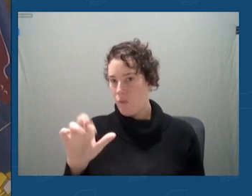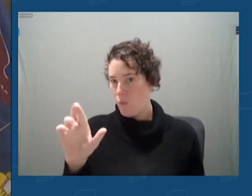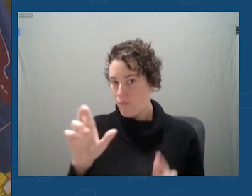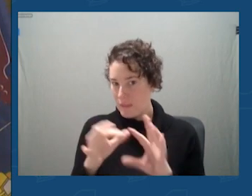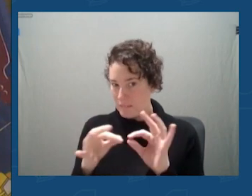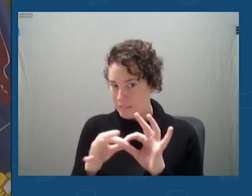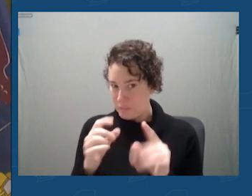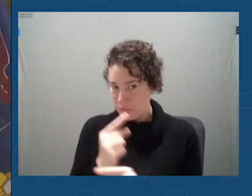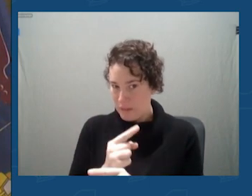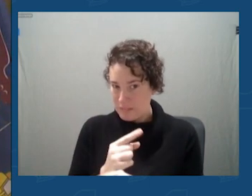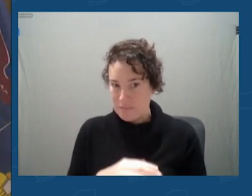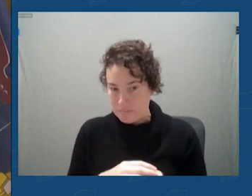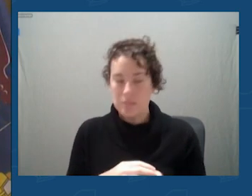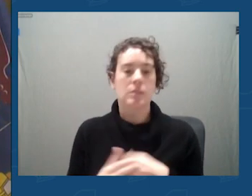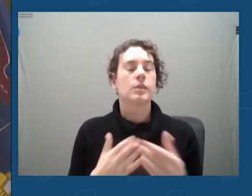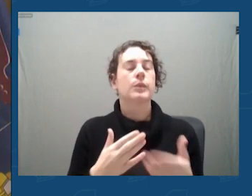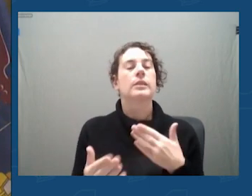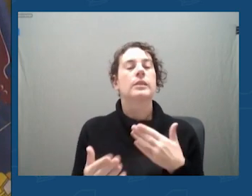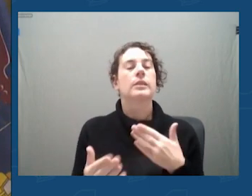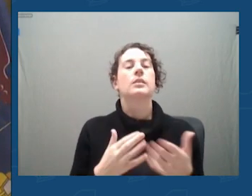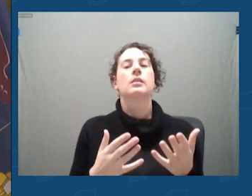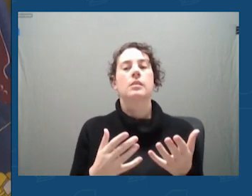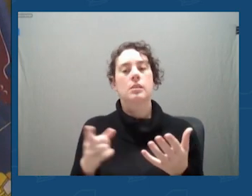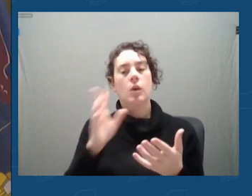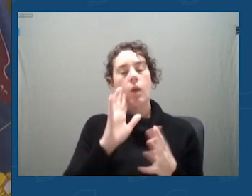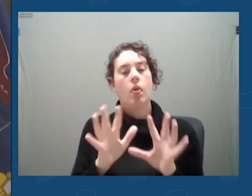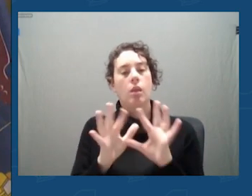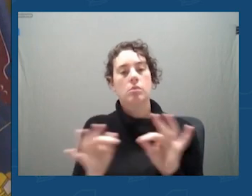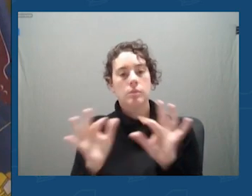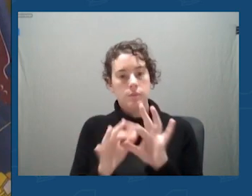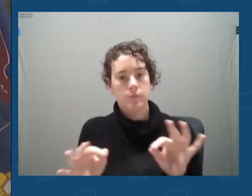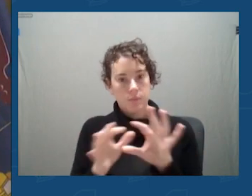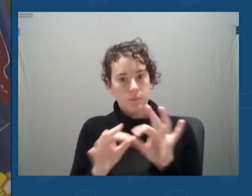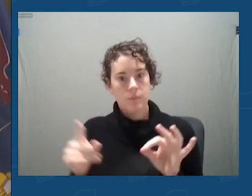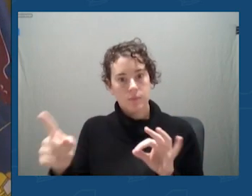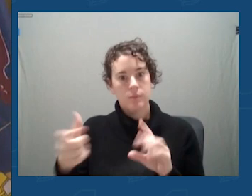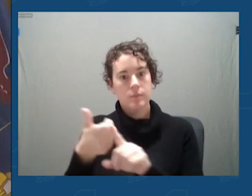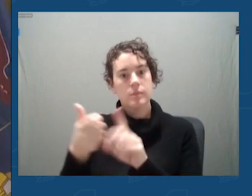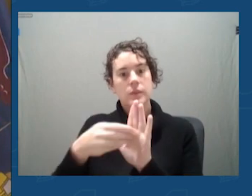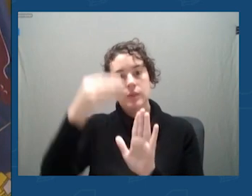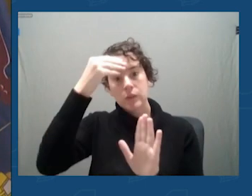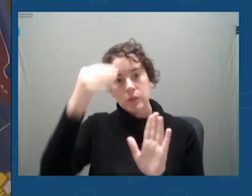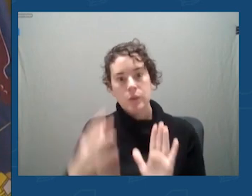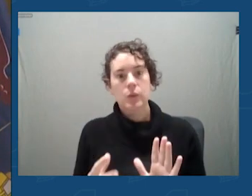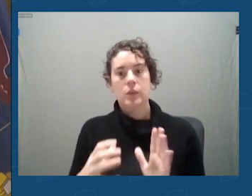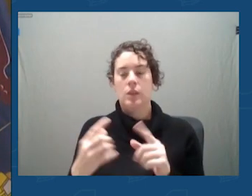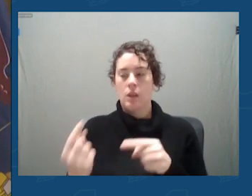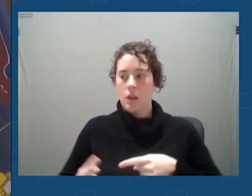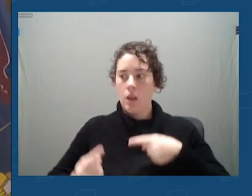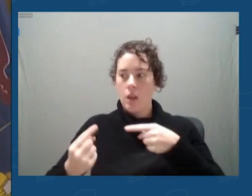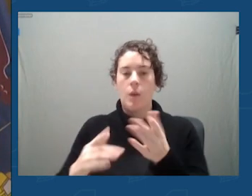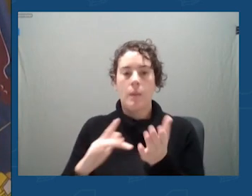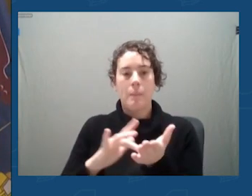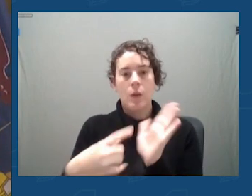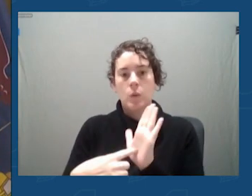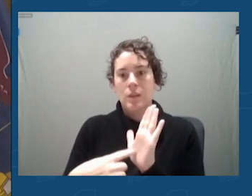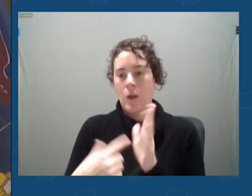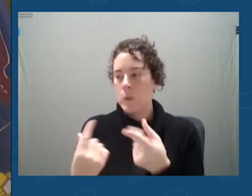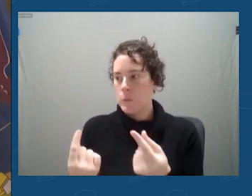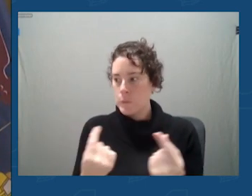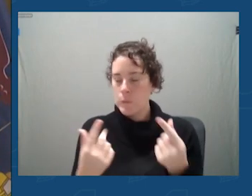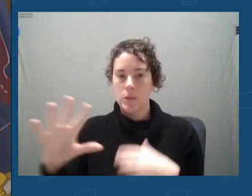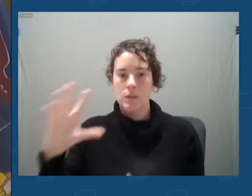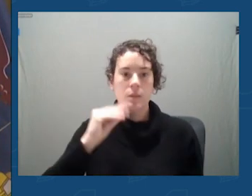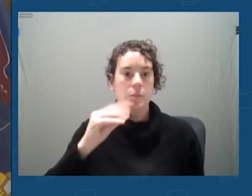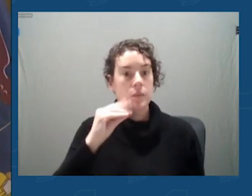enough? Anthony's going to tell you a story of what it's like to be a student and have to deal with medical debt. And so these are the people that we're fighting